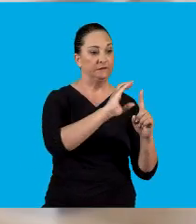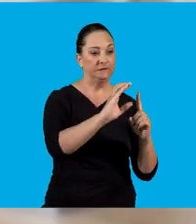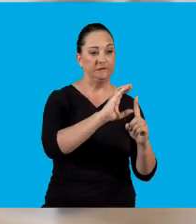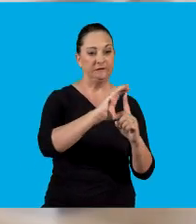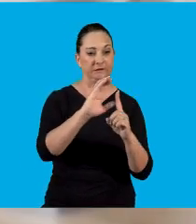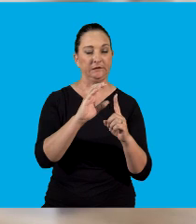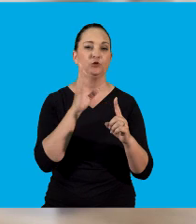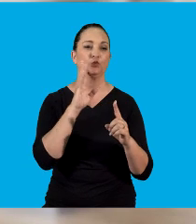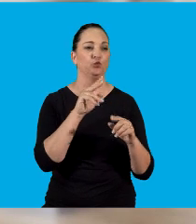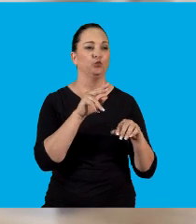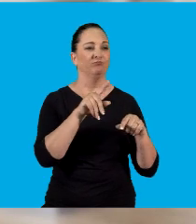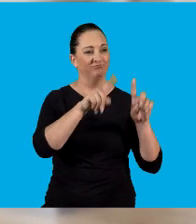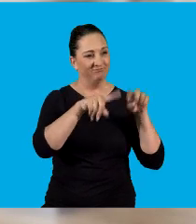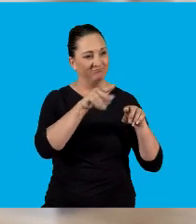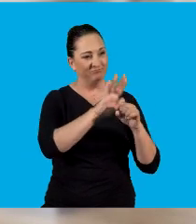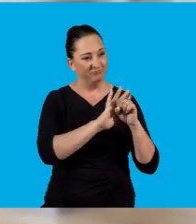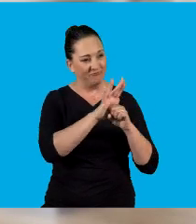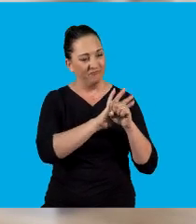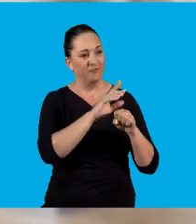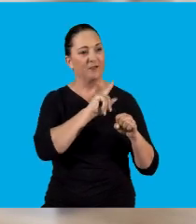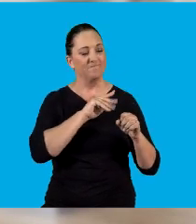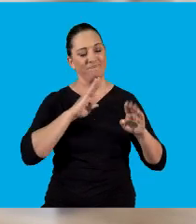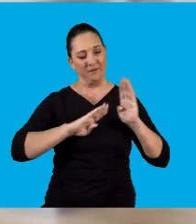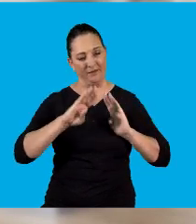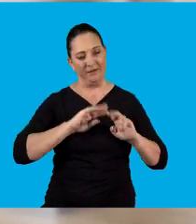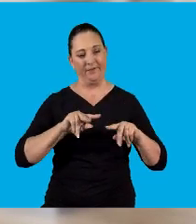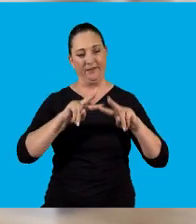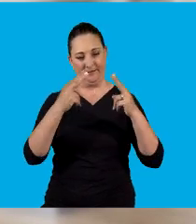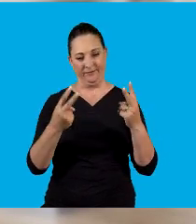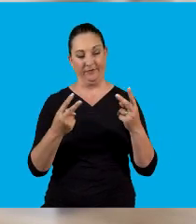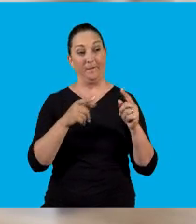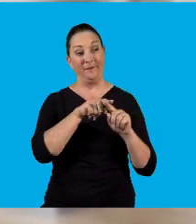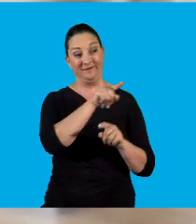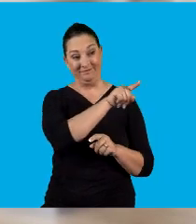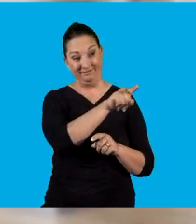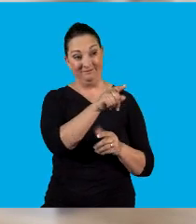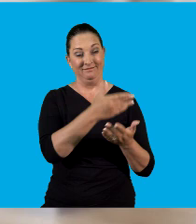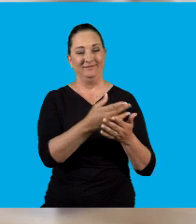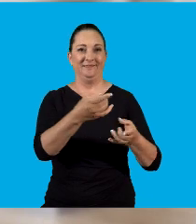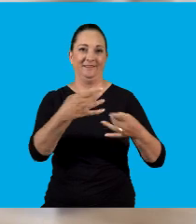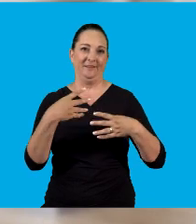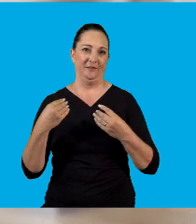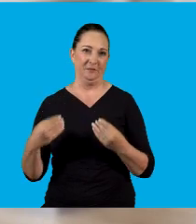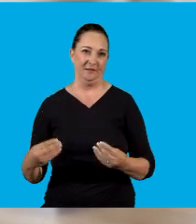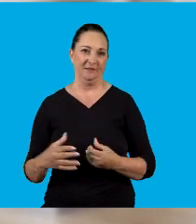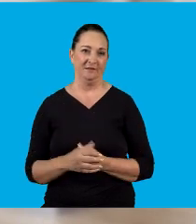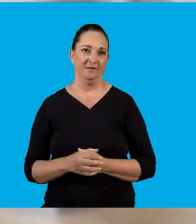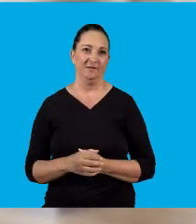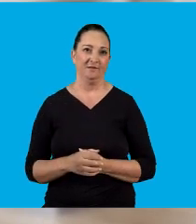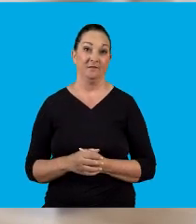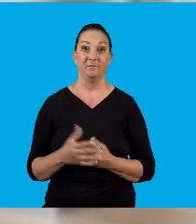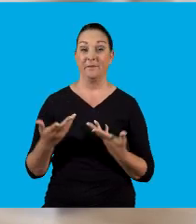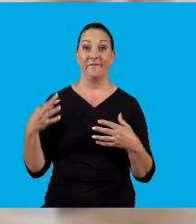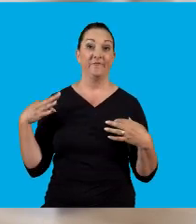have different cultures, they behave differently. So their behavior is going to affect us as businesses, because when